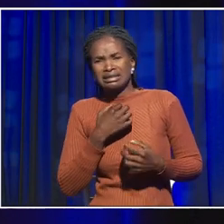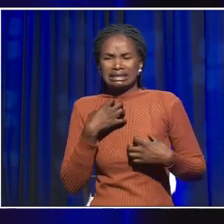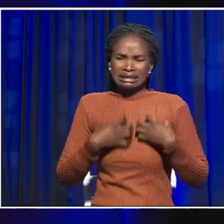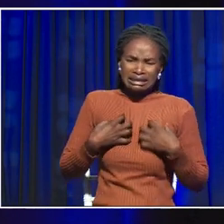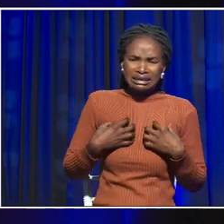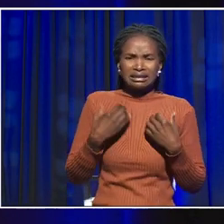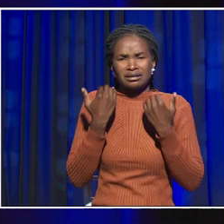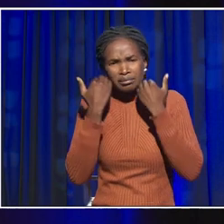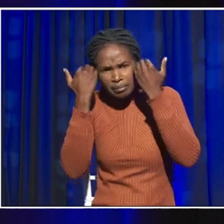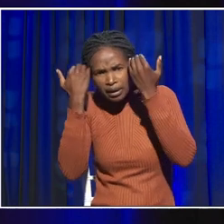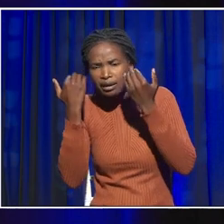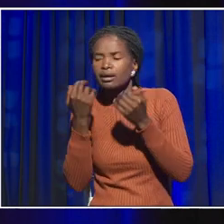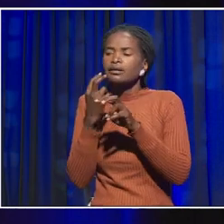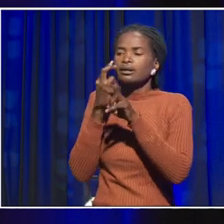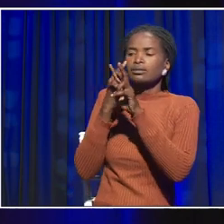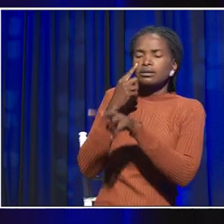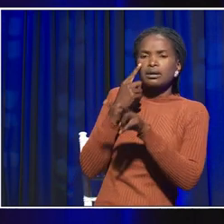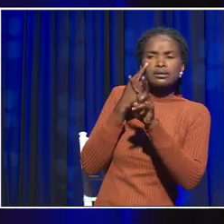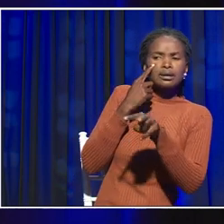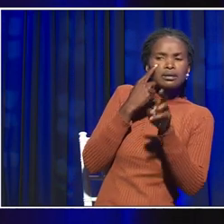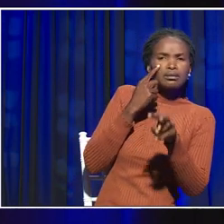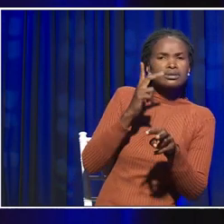and in their opportunity to see something more